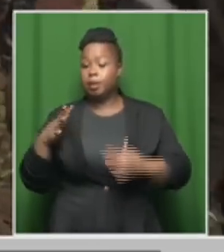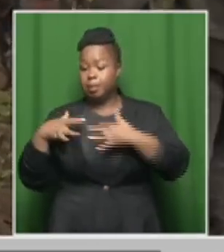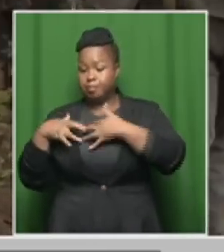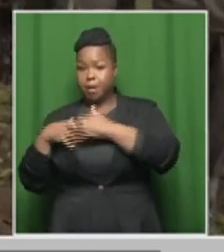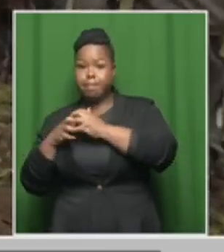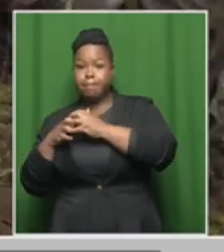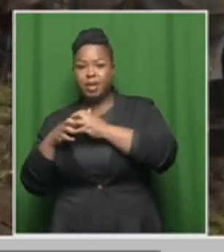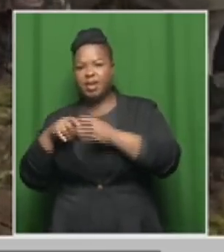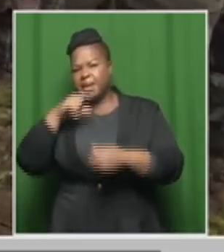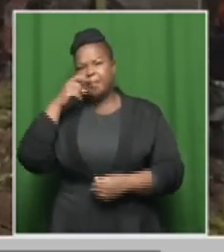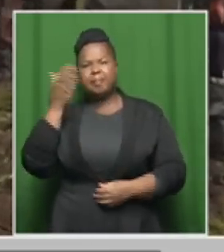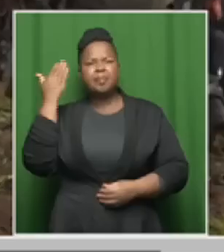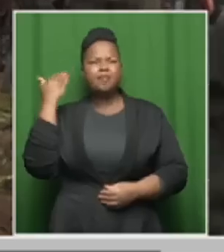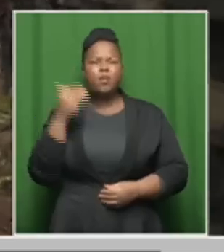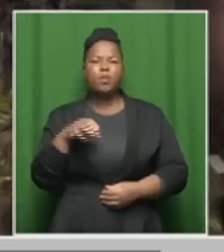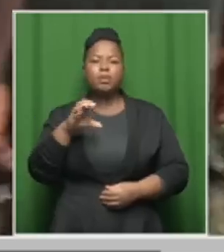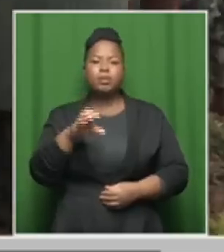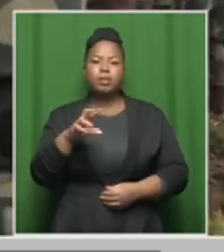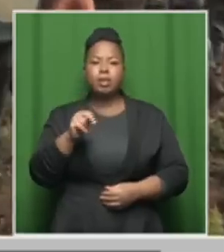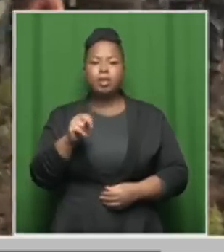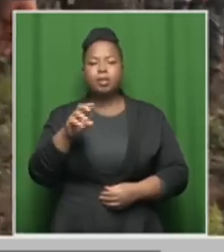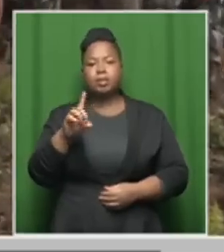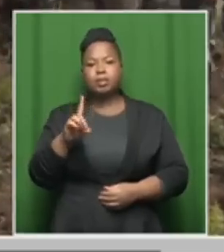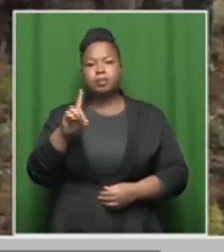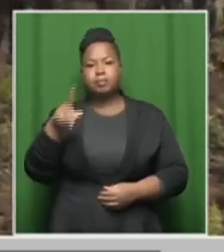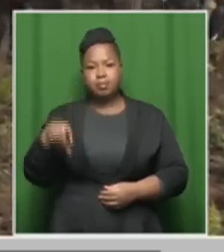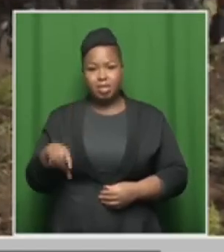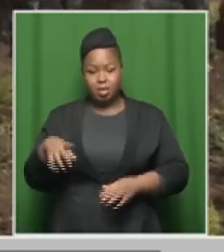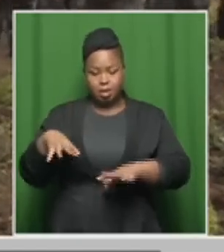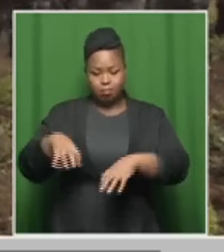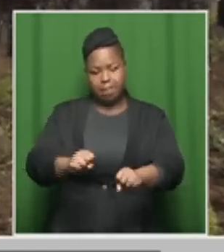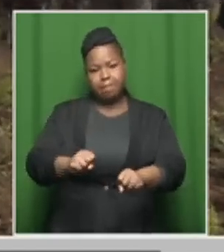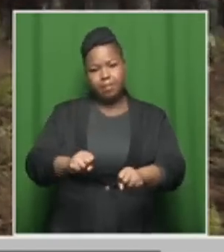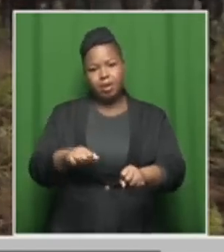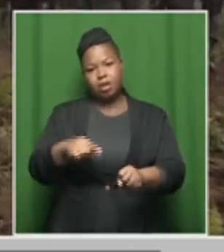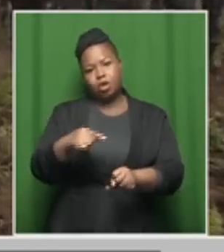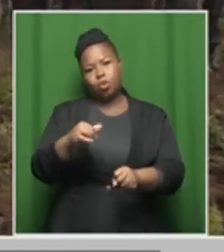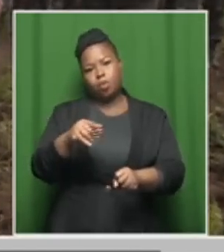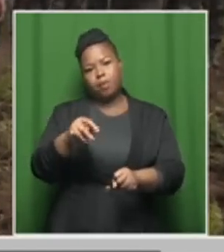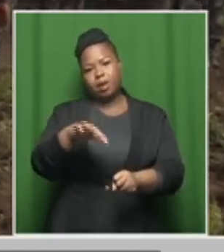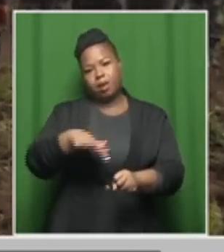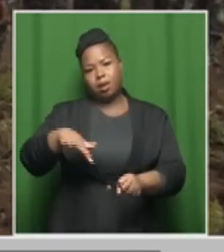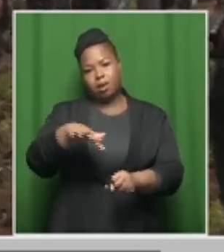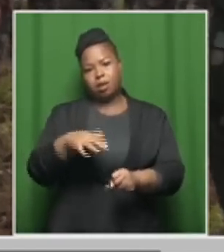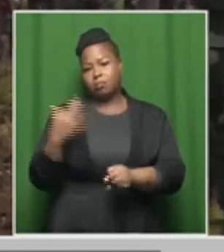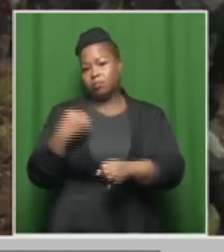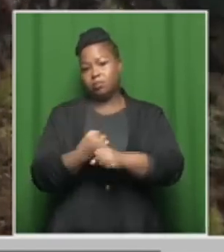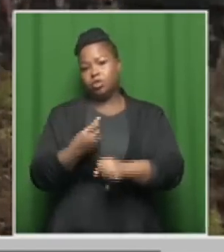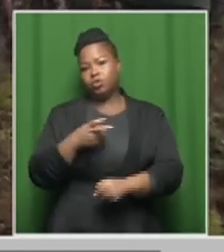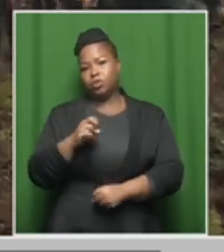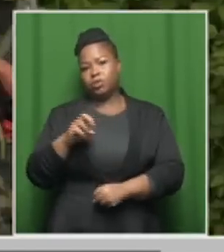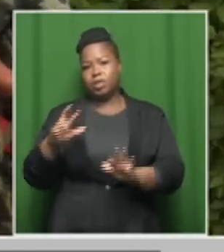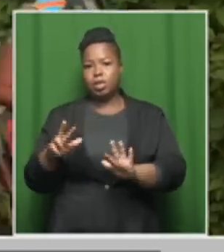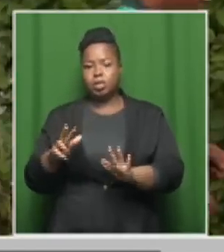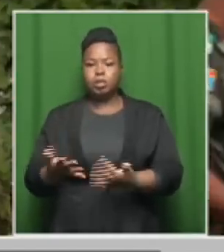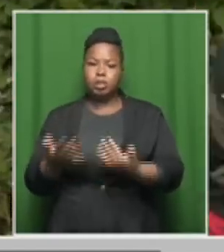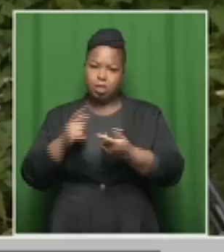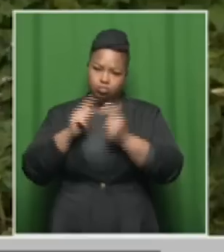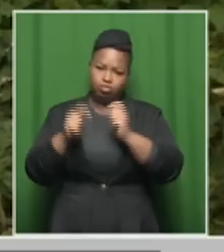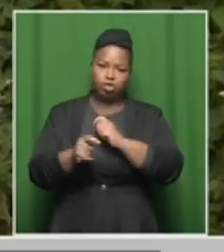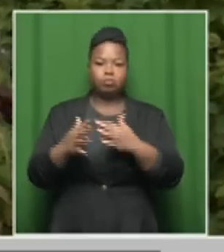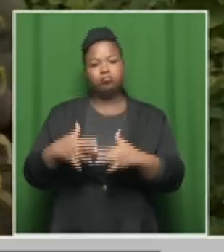called the CNDP that took Goma in 2008. Then they integrated into the army, went back